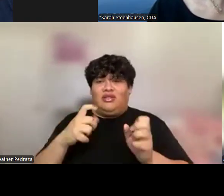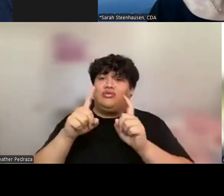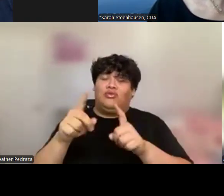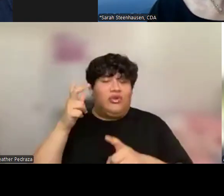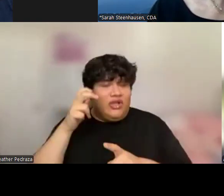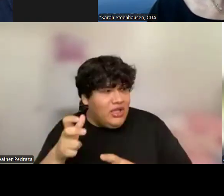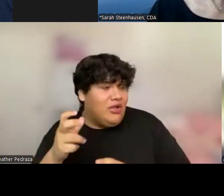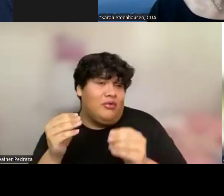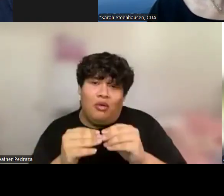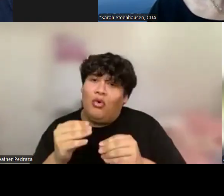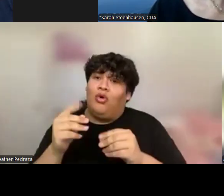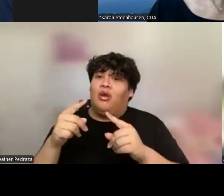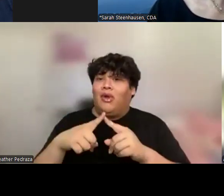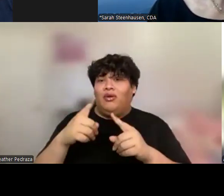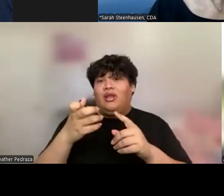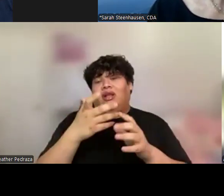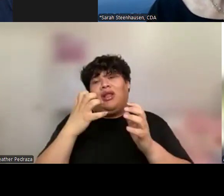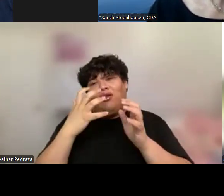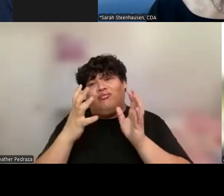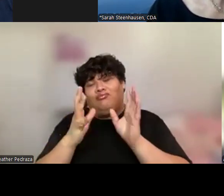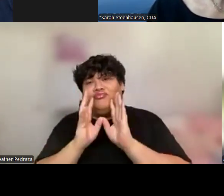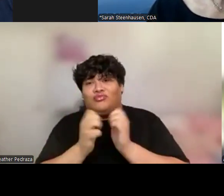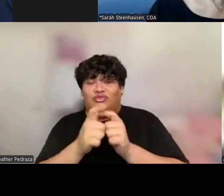more about it and be here in this space with you all. Thanks.